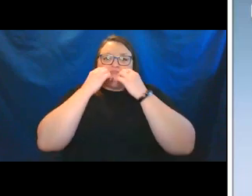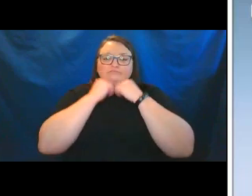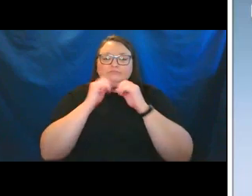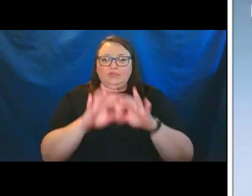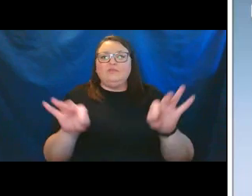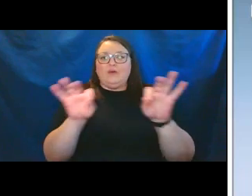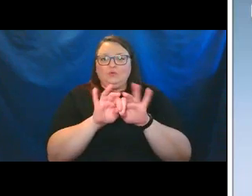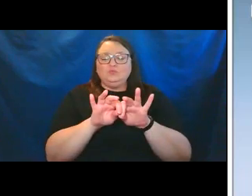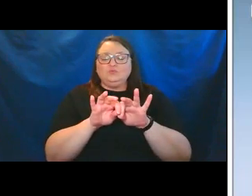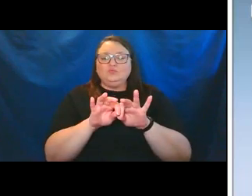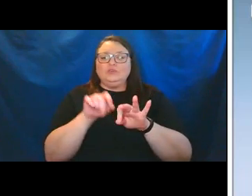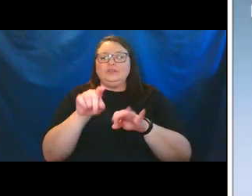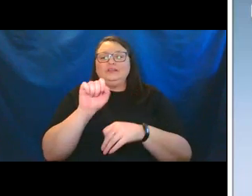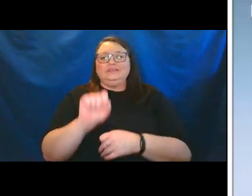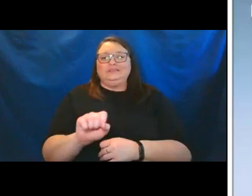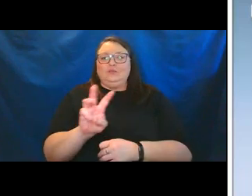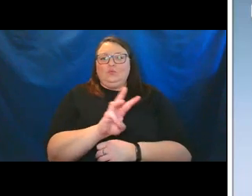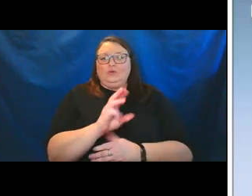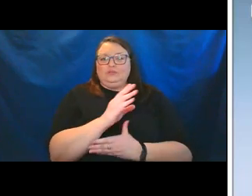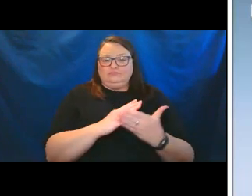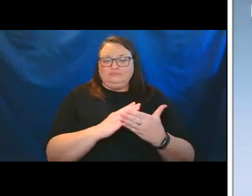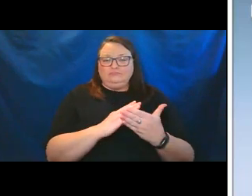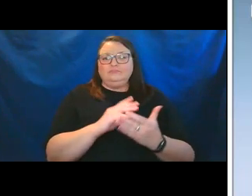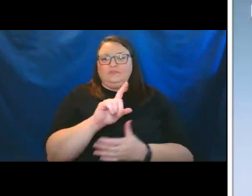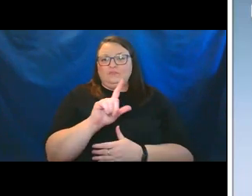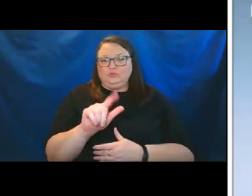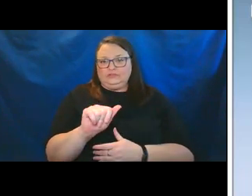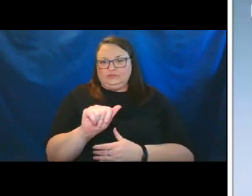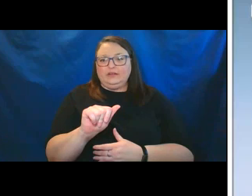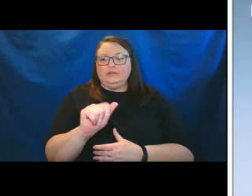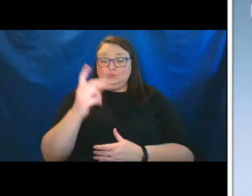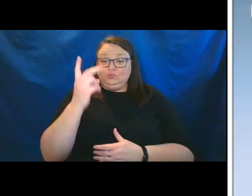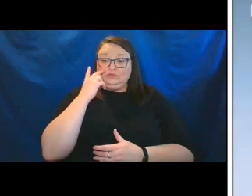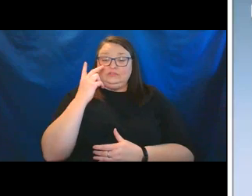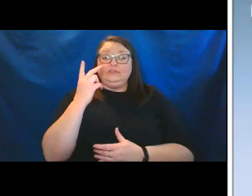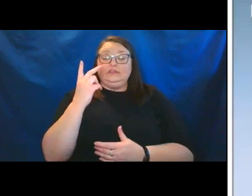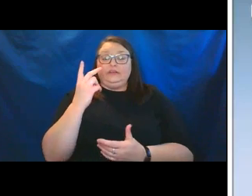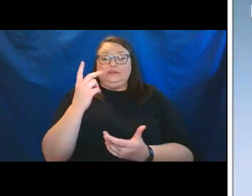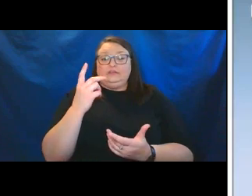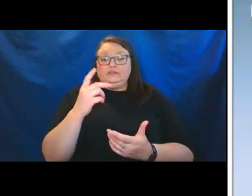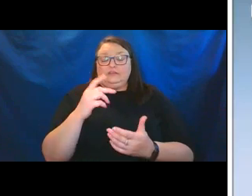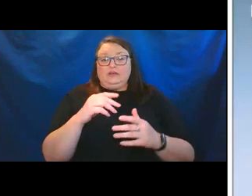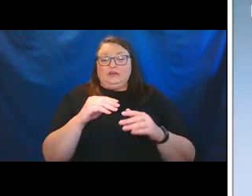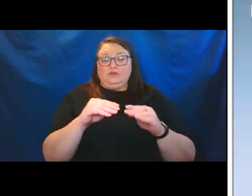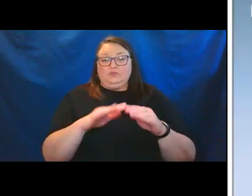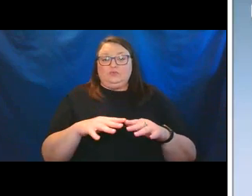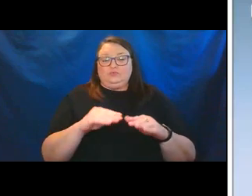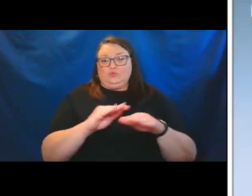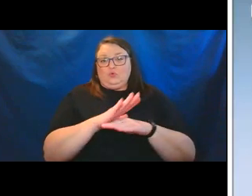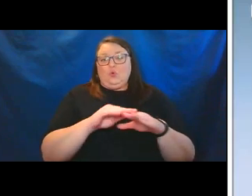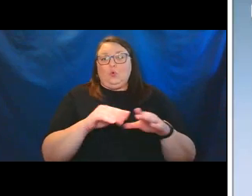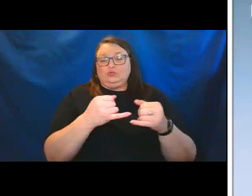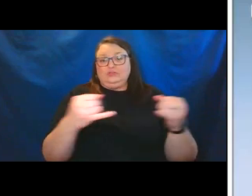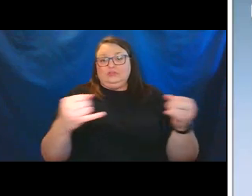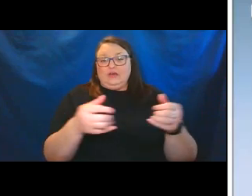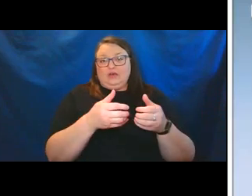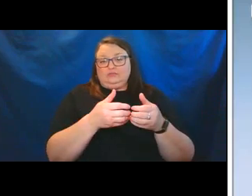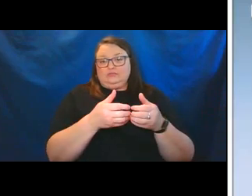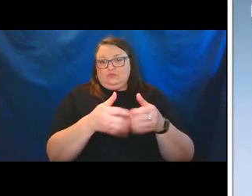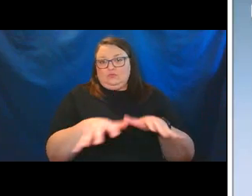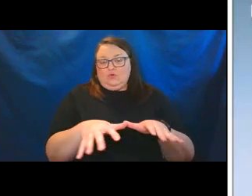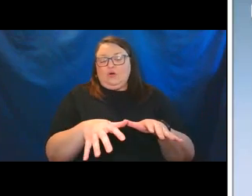southwest region of Louisiana where we're seeing a maximum coastline loss. There are no levees going in